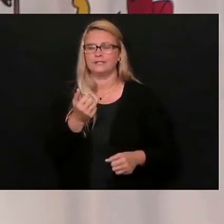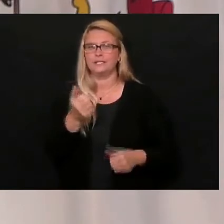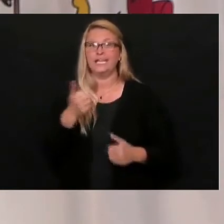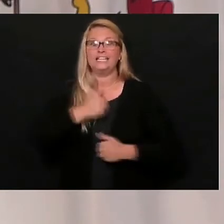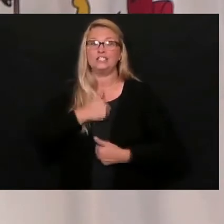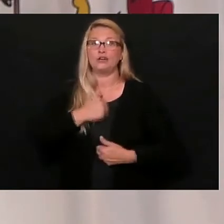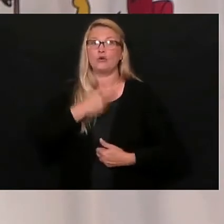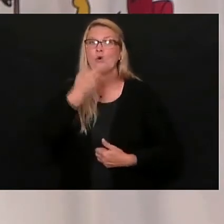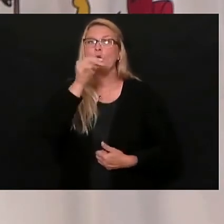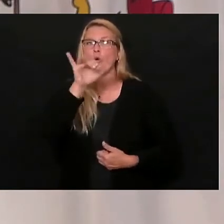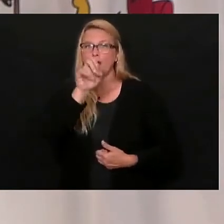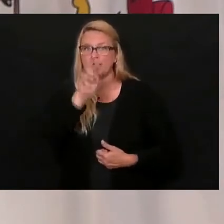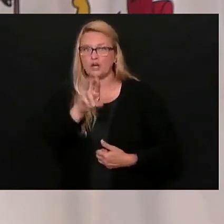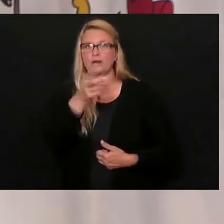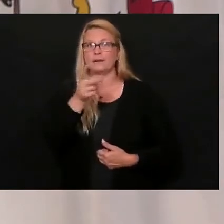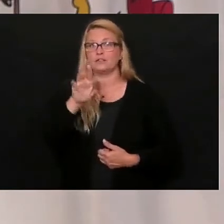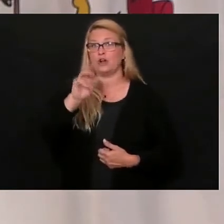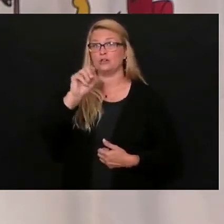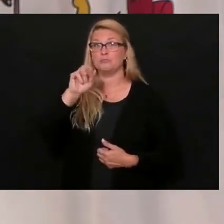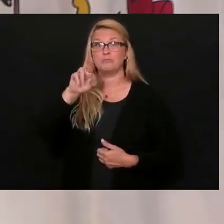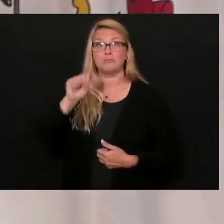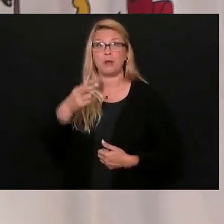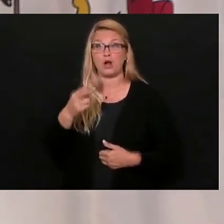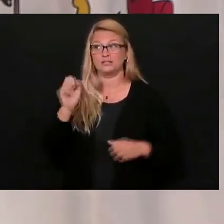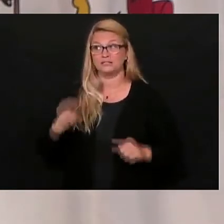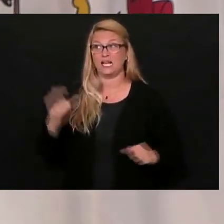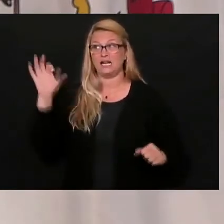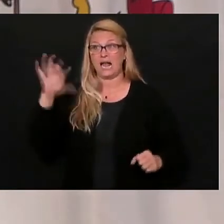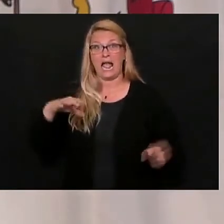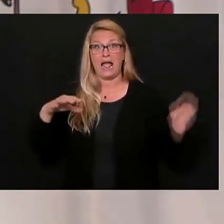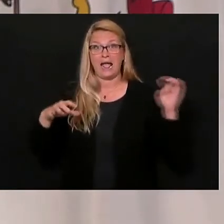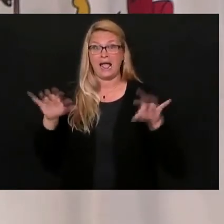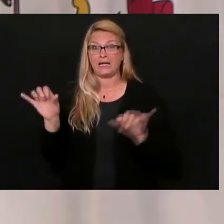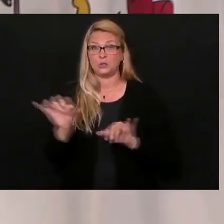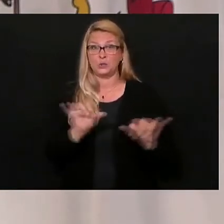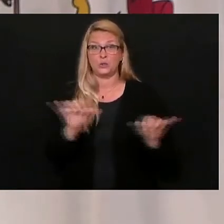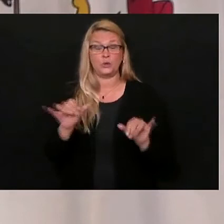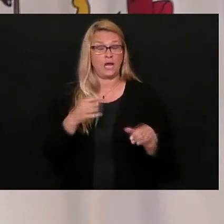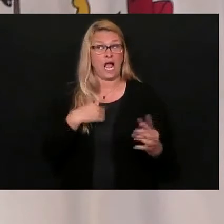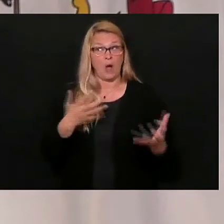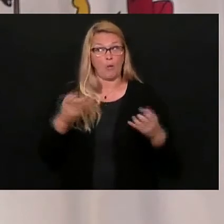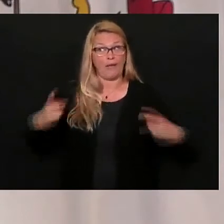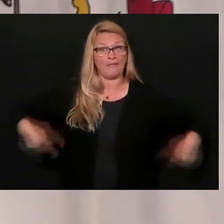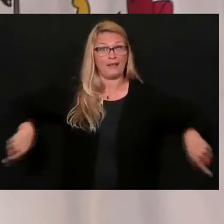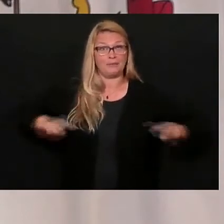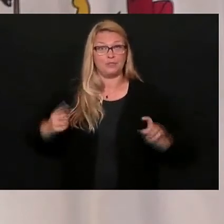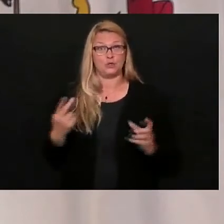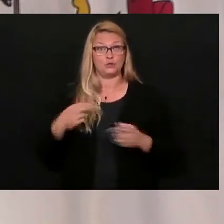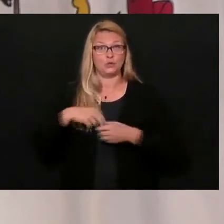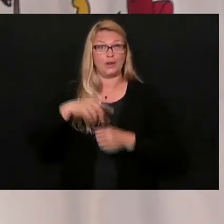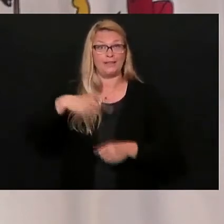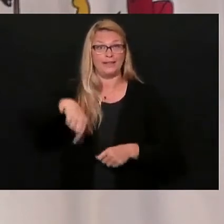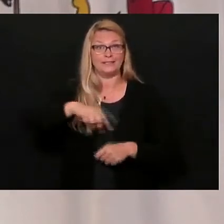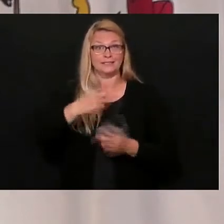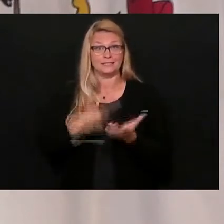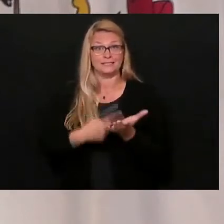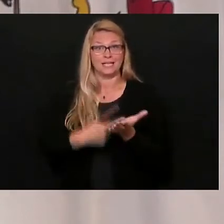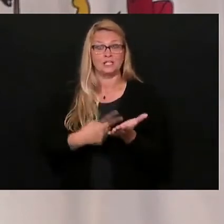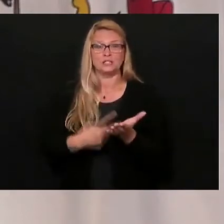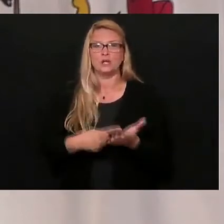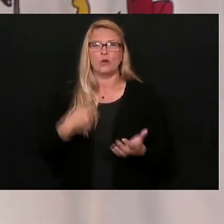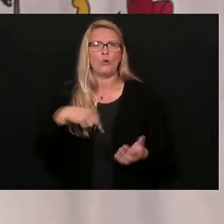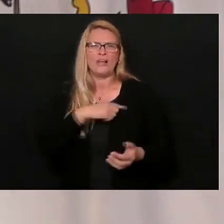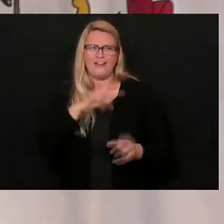General Hoyer and Dr. Marsh can weigh in as well on some stuff here, and I want them to do that. But we are watching